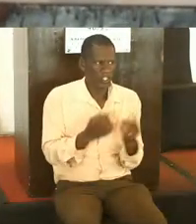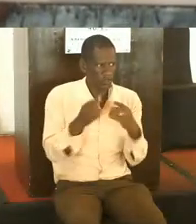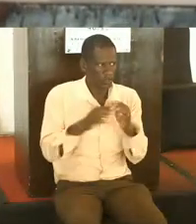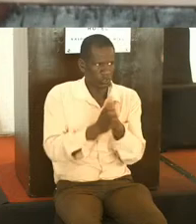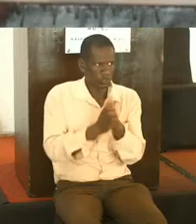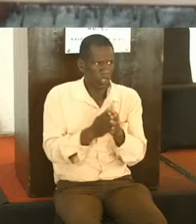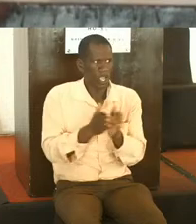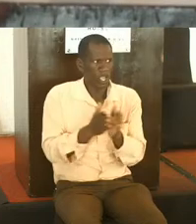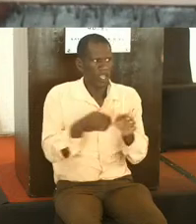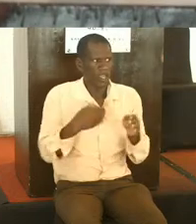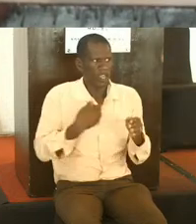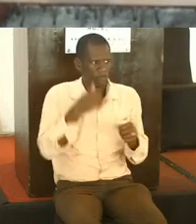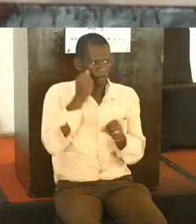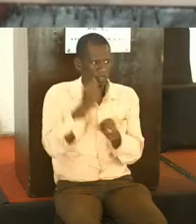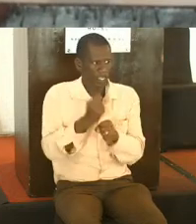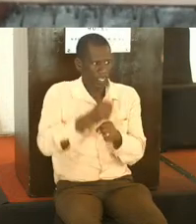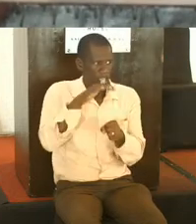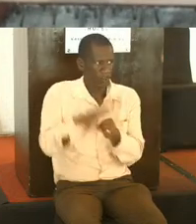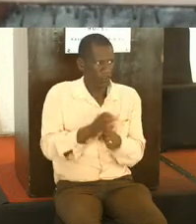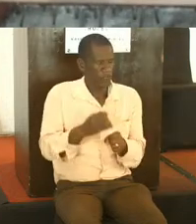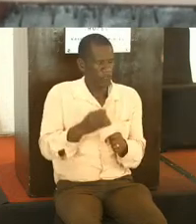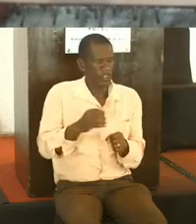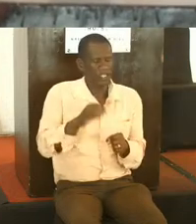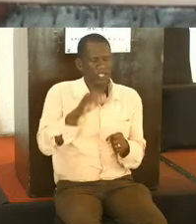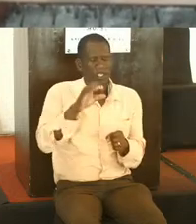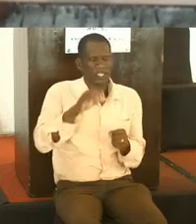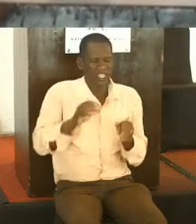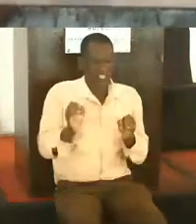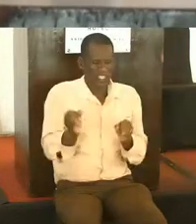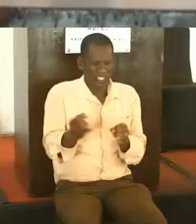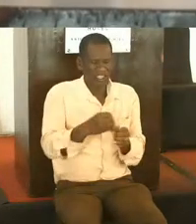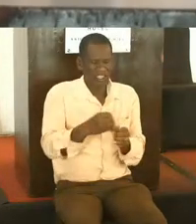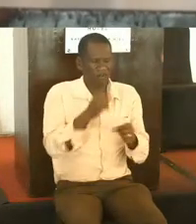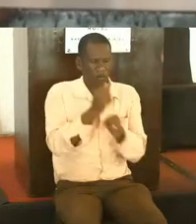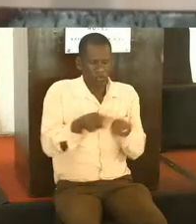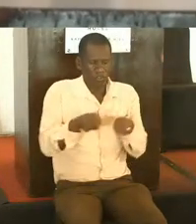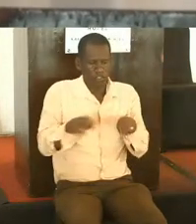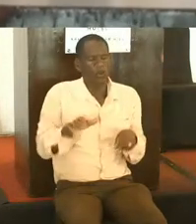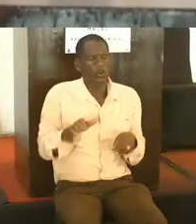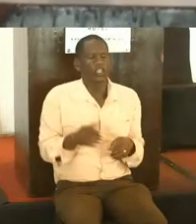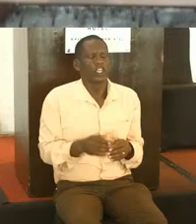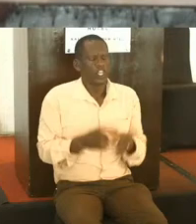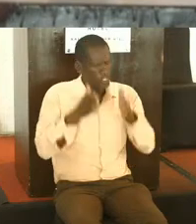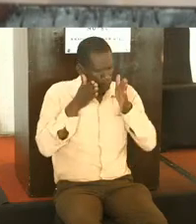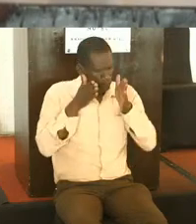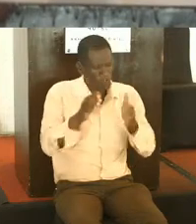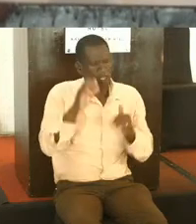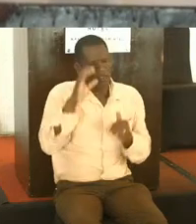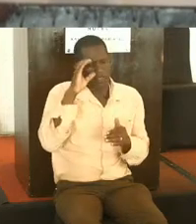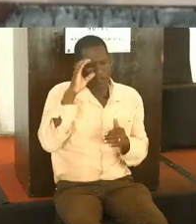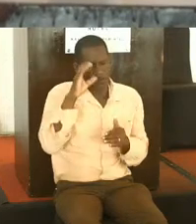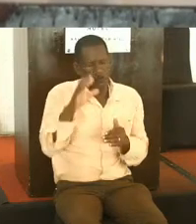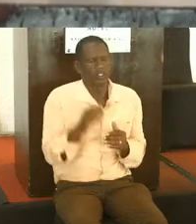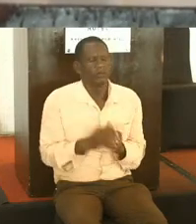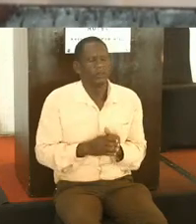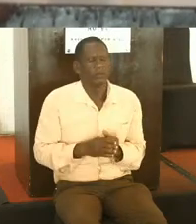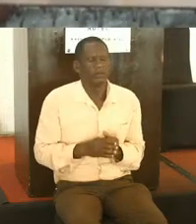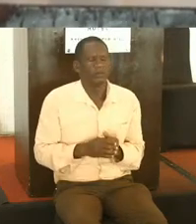and she's done a lot on Creative work and this morning she's looking at the concepts